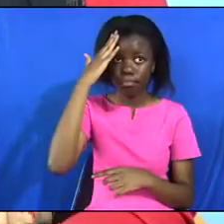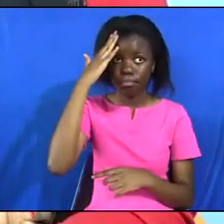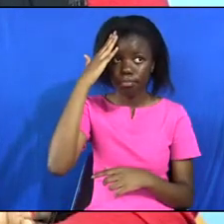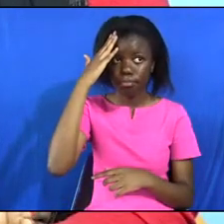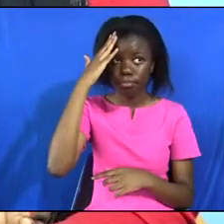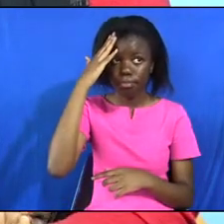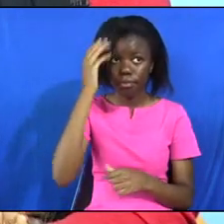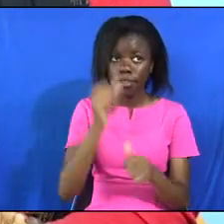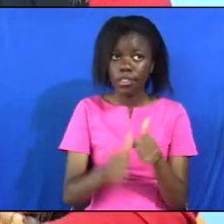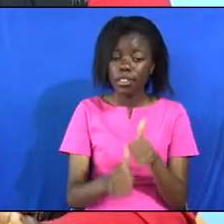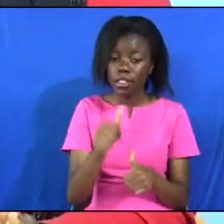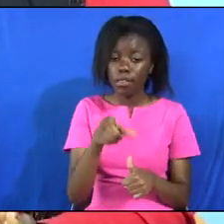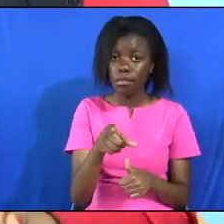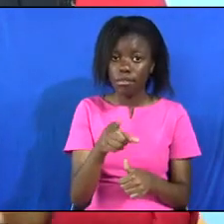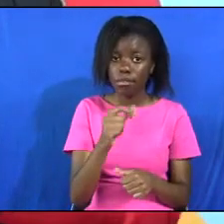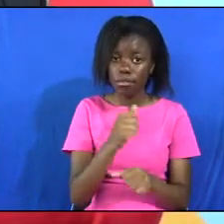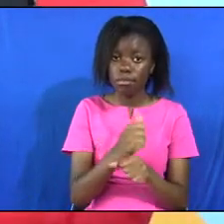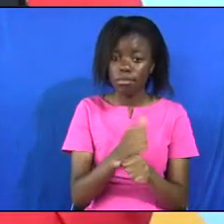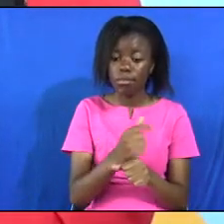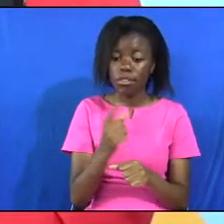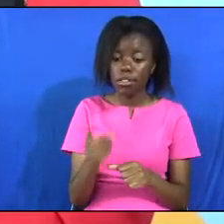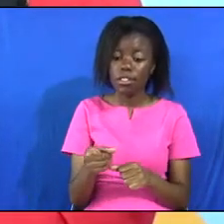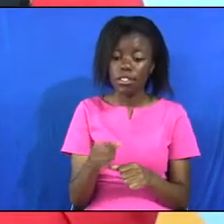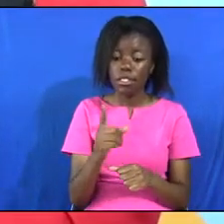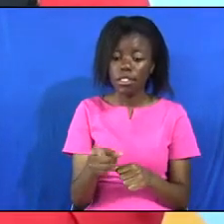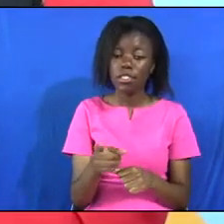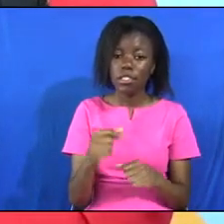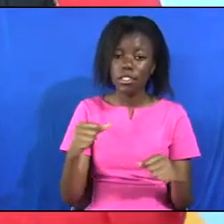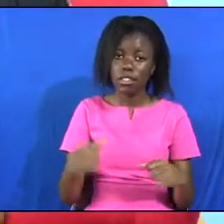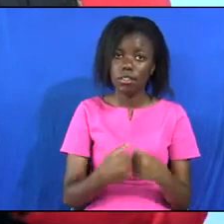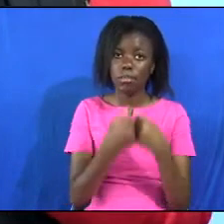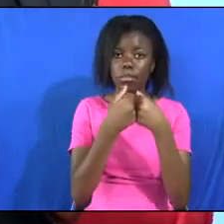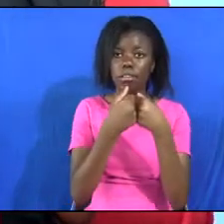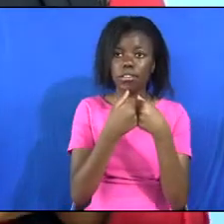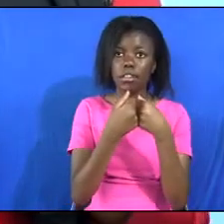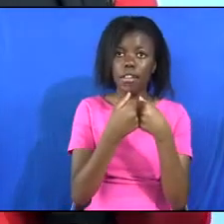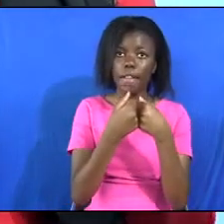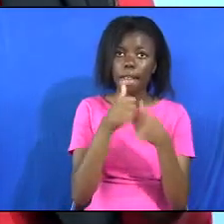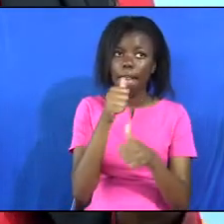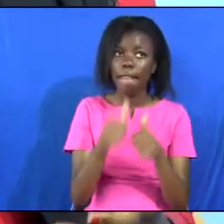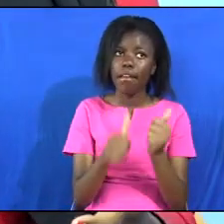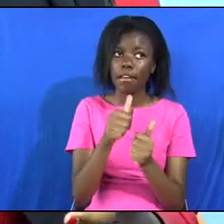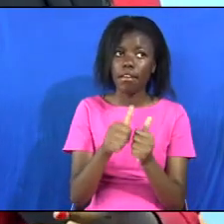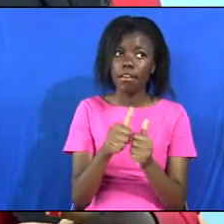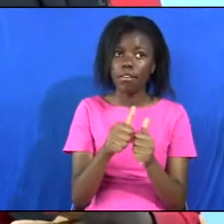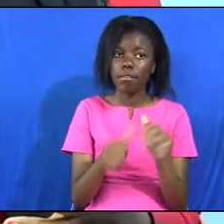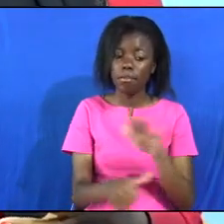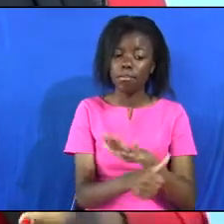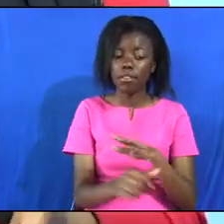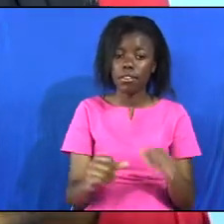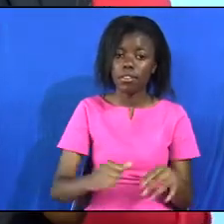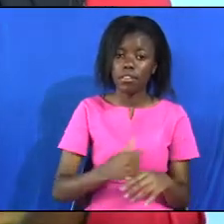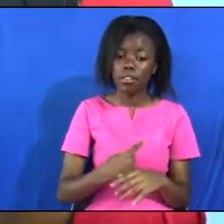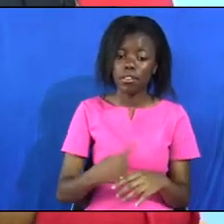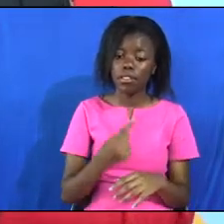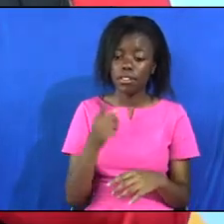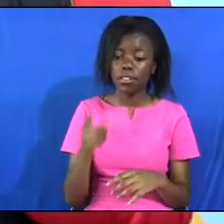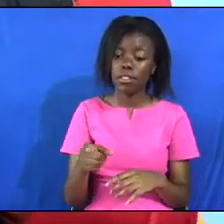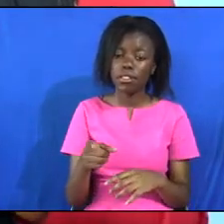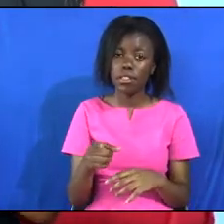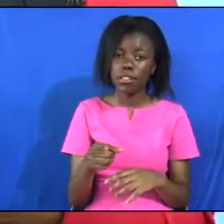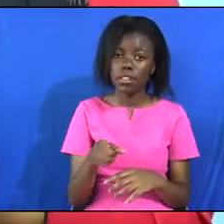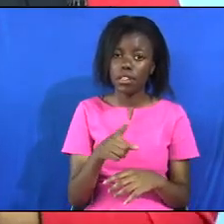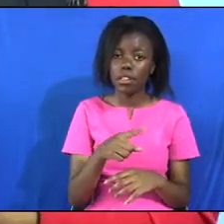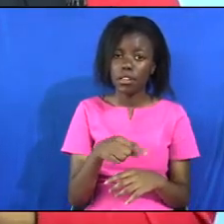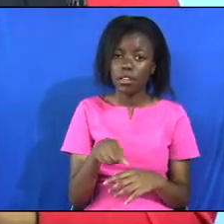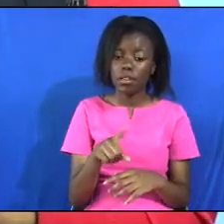you do this, then this happens. If you also protect yourself this way, then we are